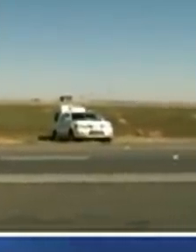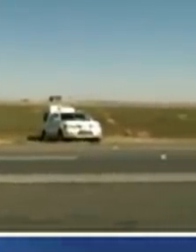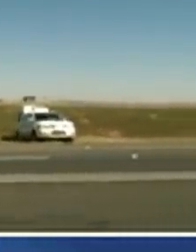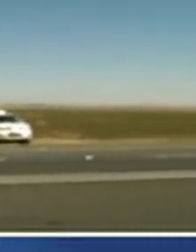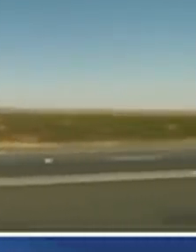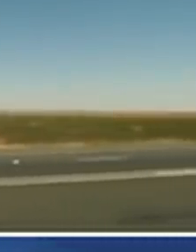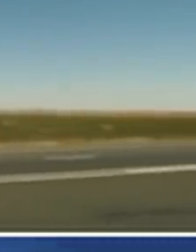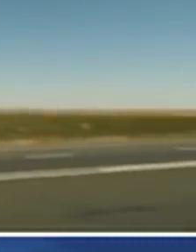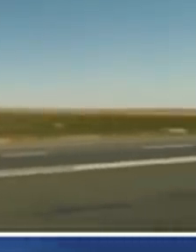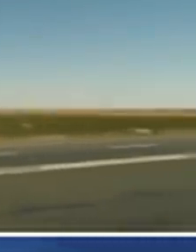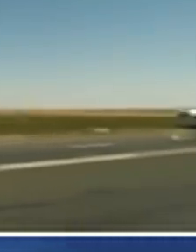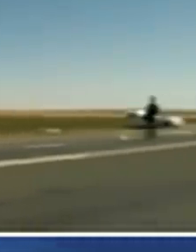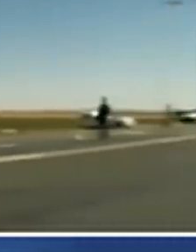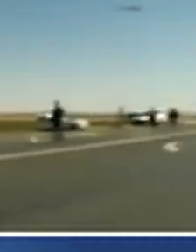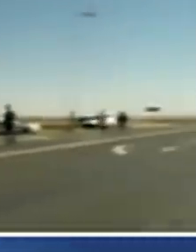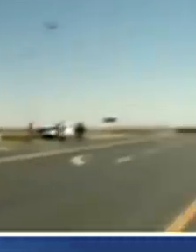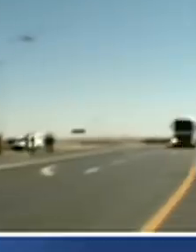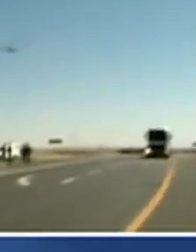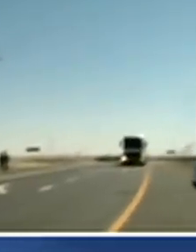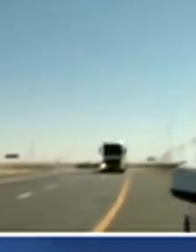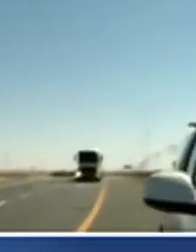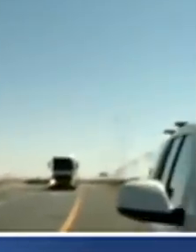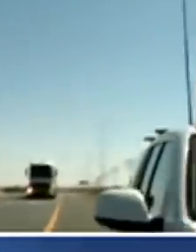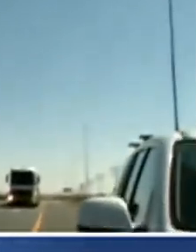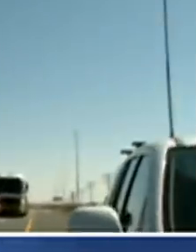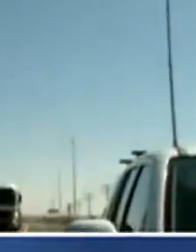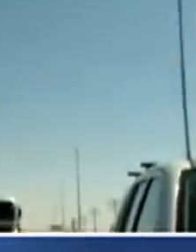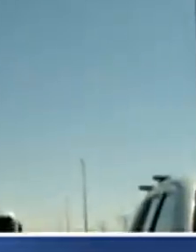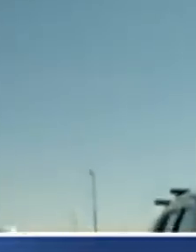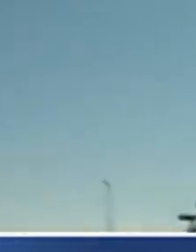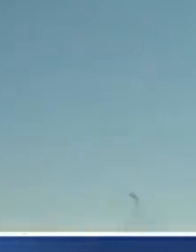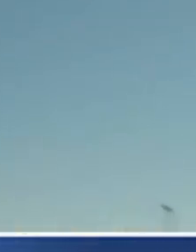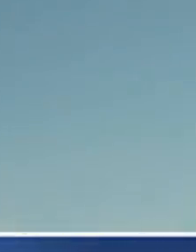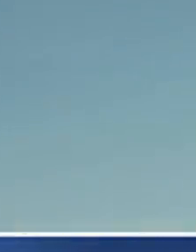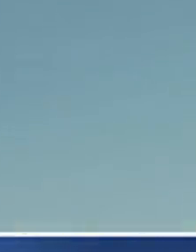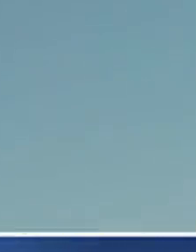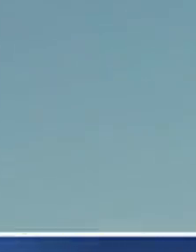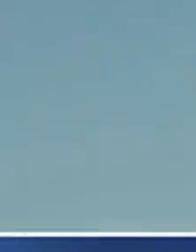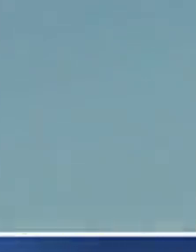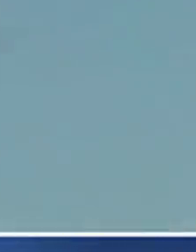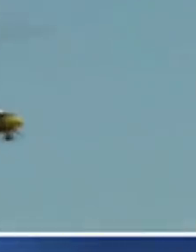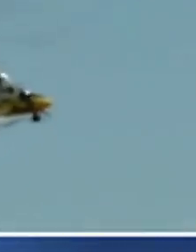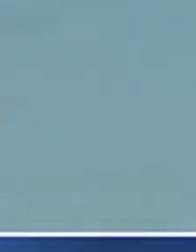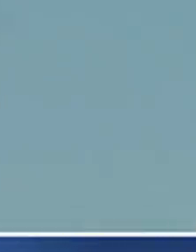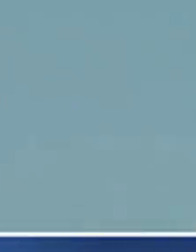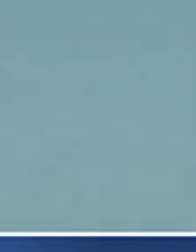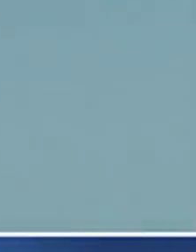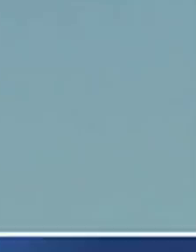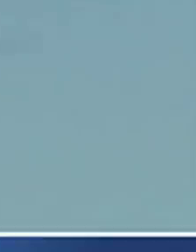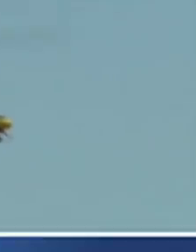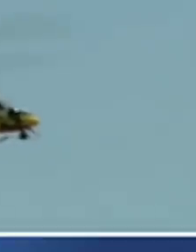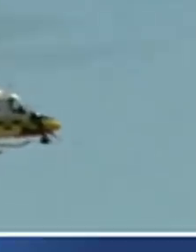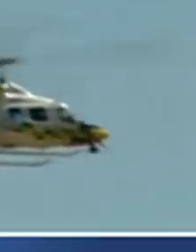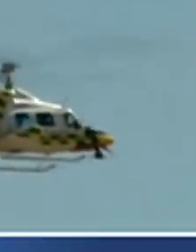EFF in Free State. We are going to visit you so that you can pay that money all to them. Marimu